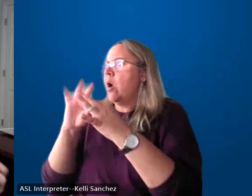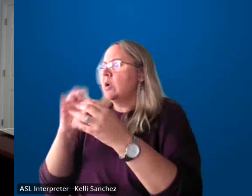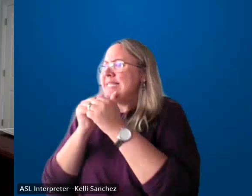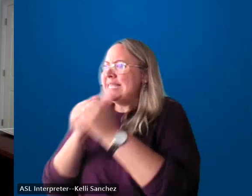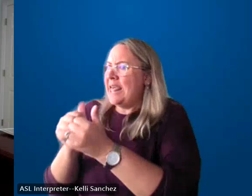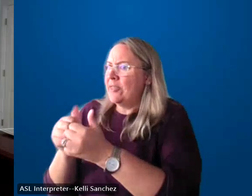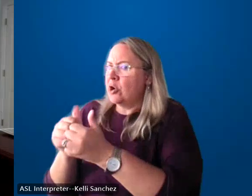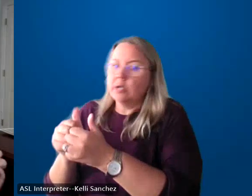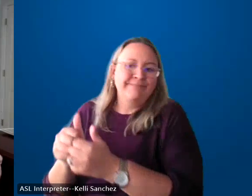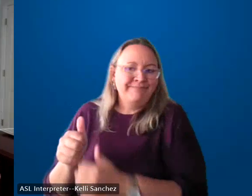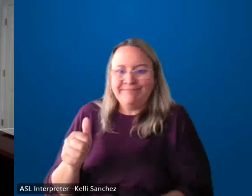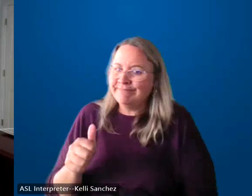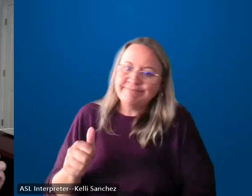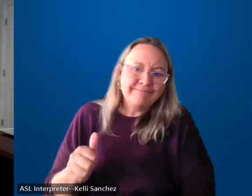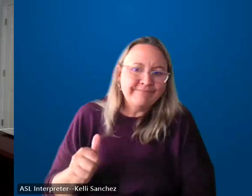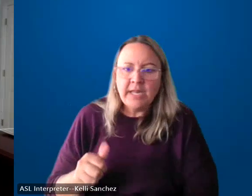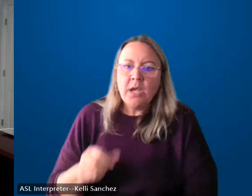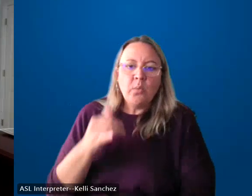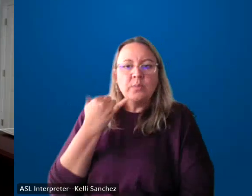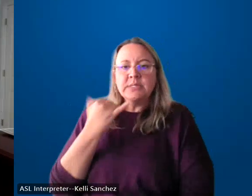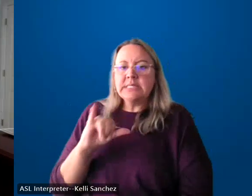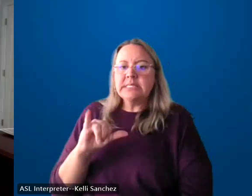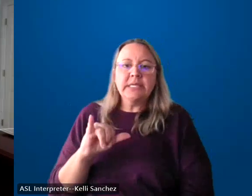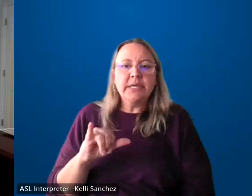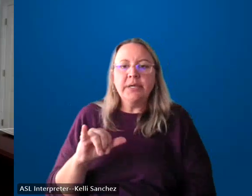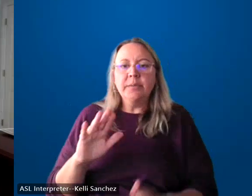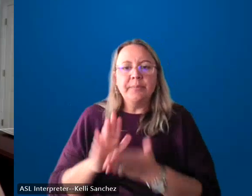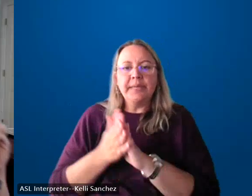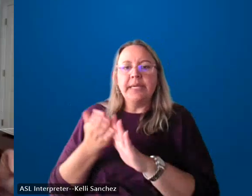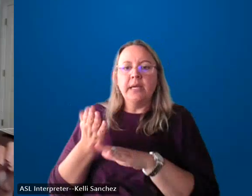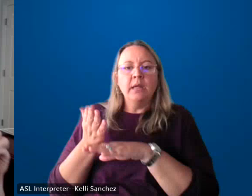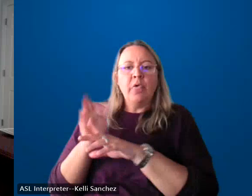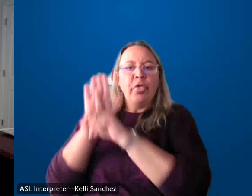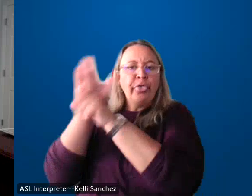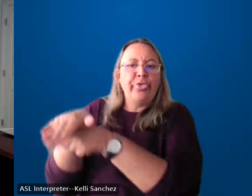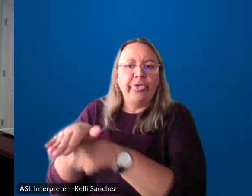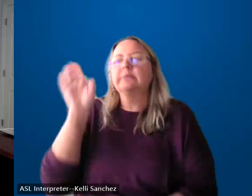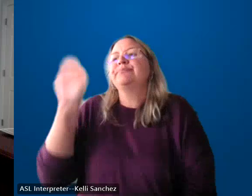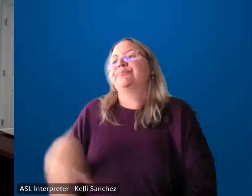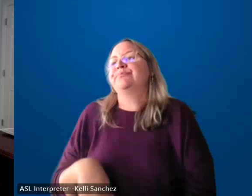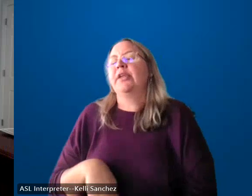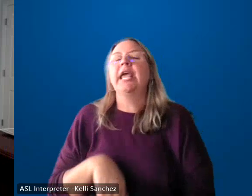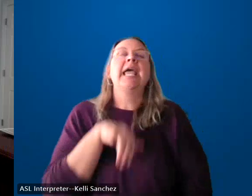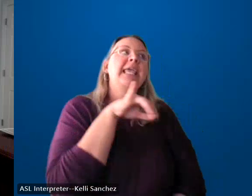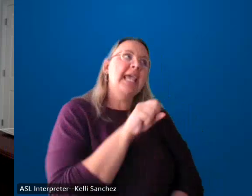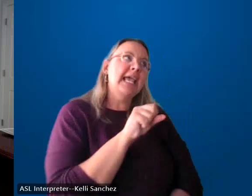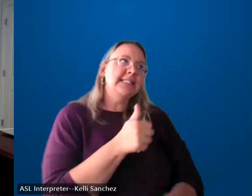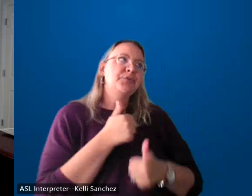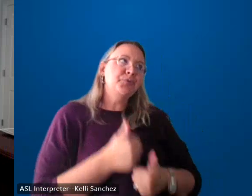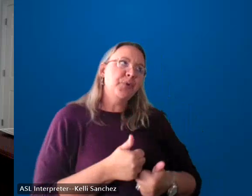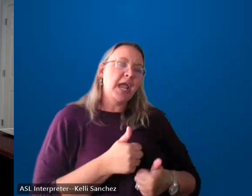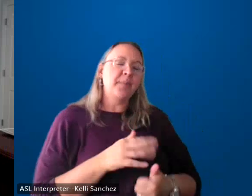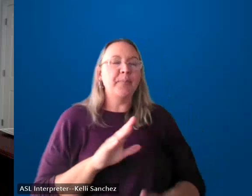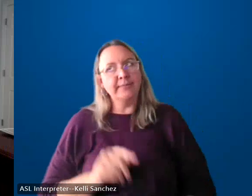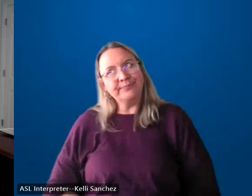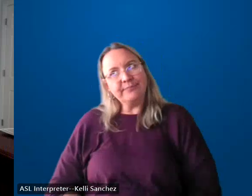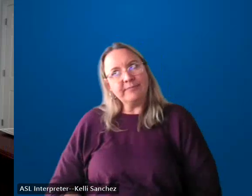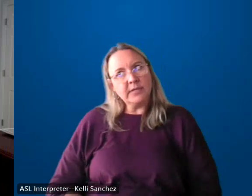going to continue to get these little small chunks of just, Yeah. Yes, this is great, but we're not actually seeing